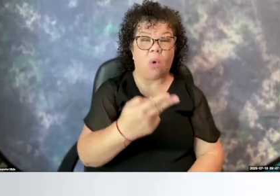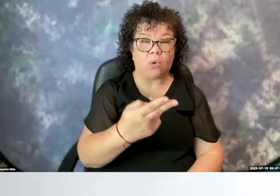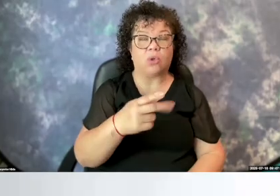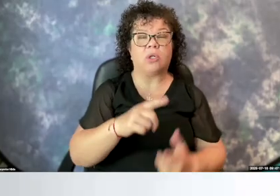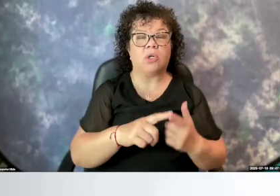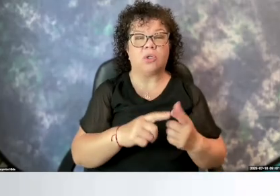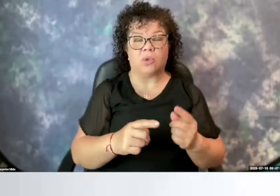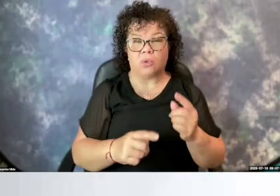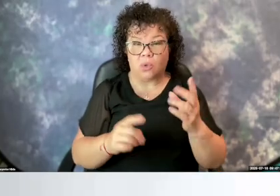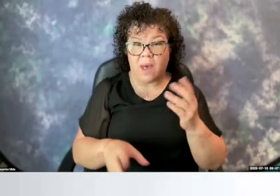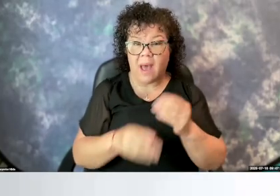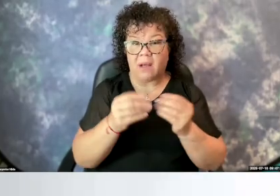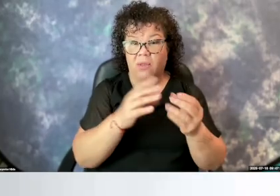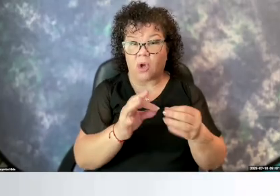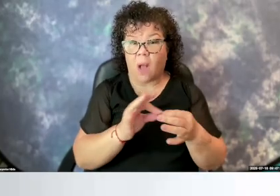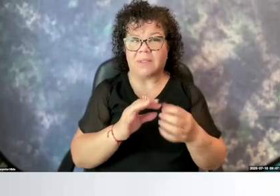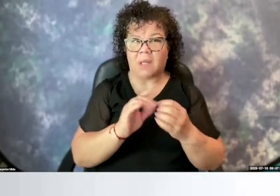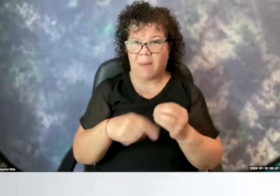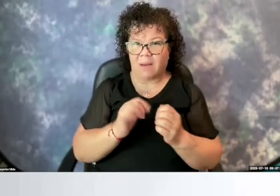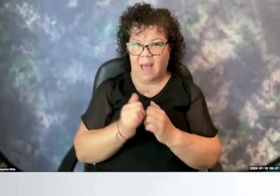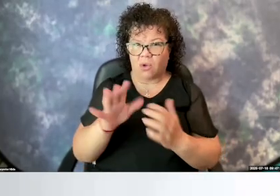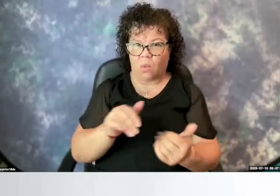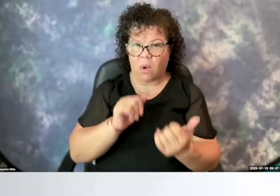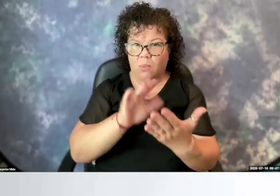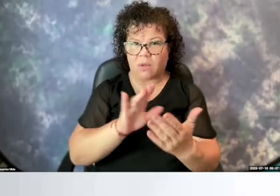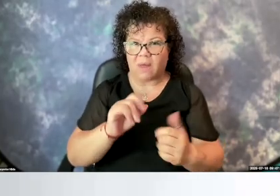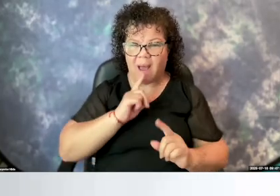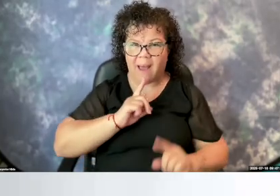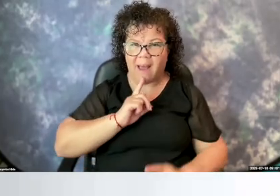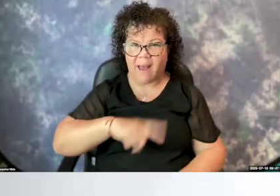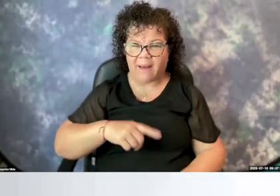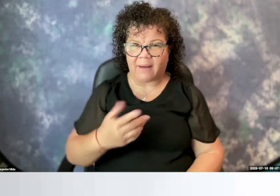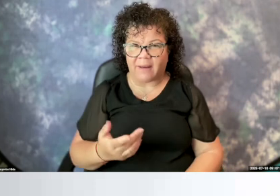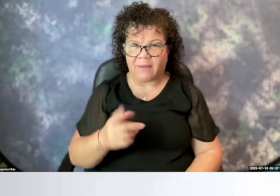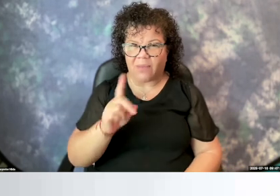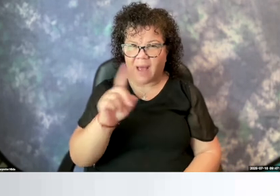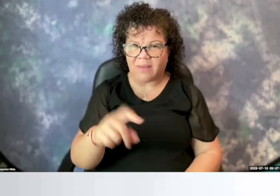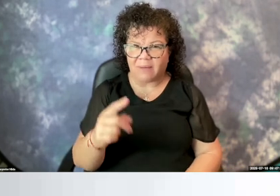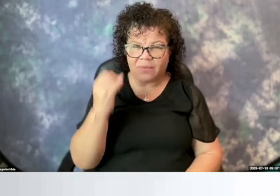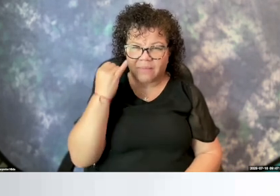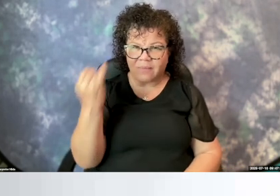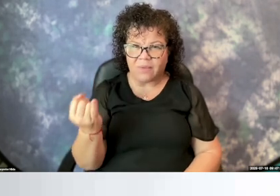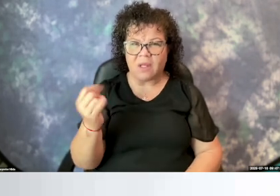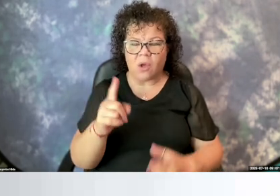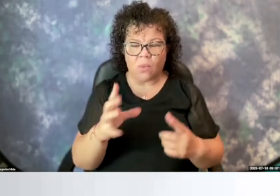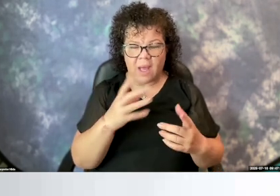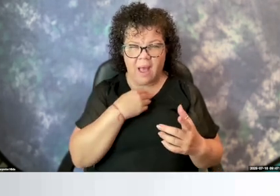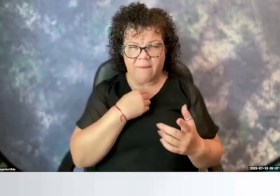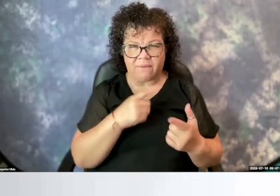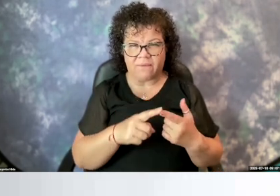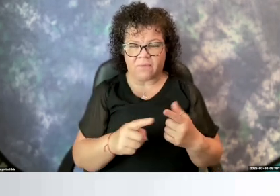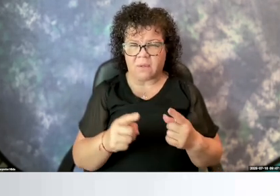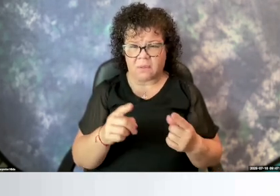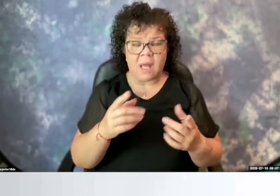and to really help shape how we want to approach this idea. Again, these are all proposals. We are currently